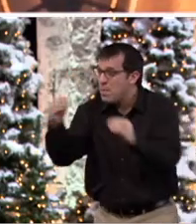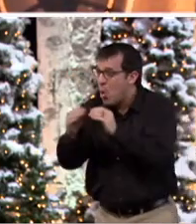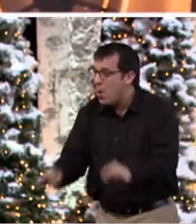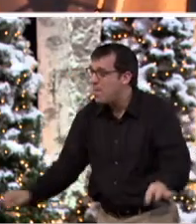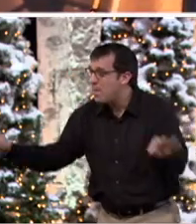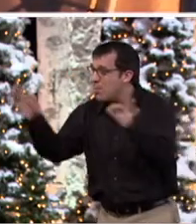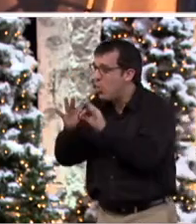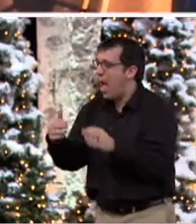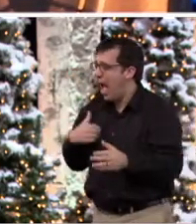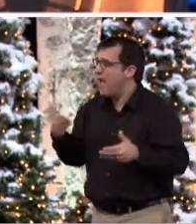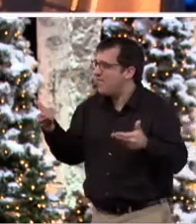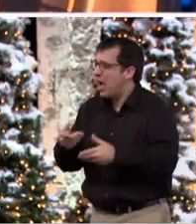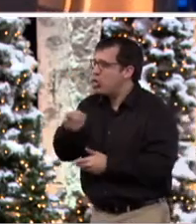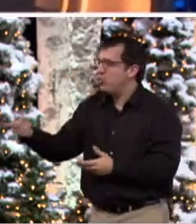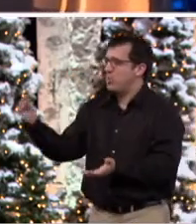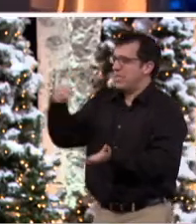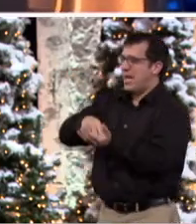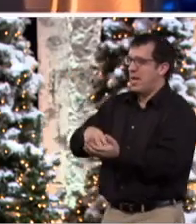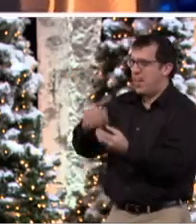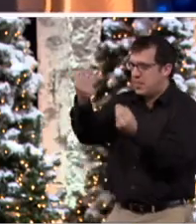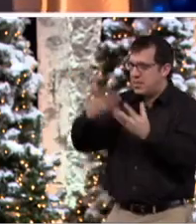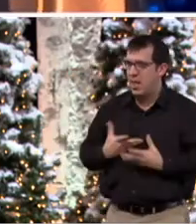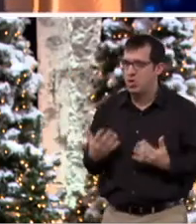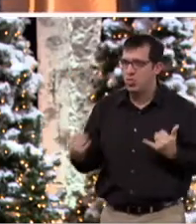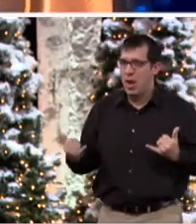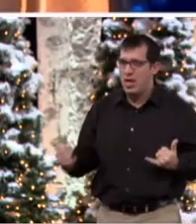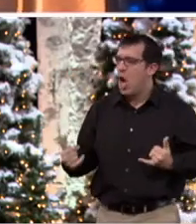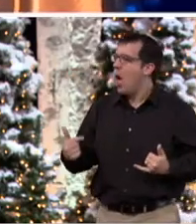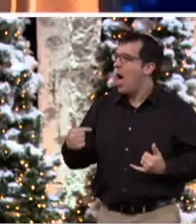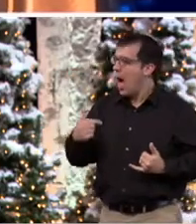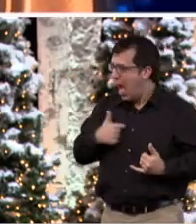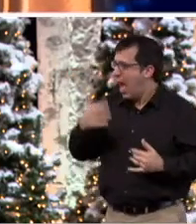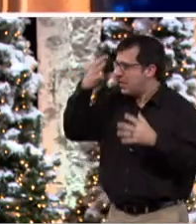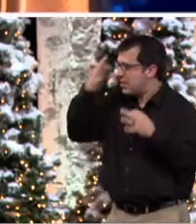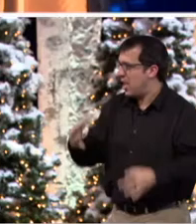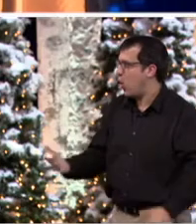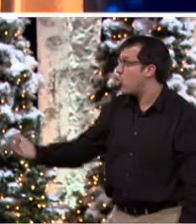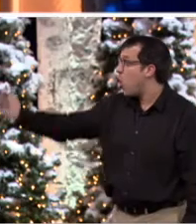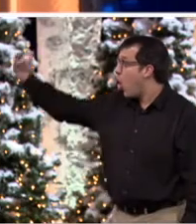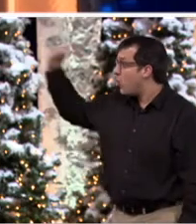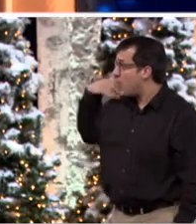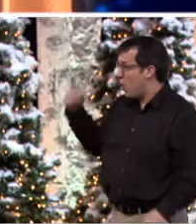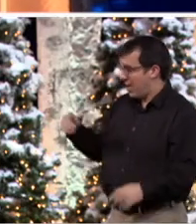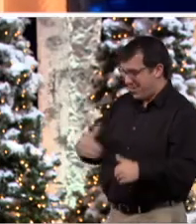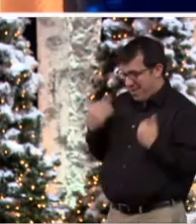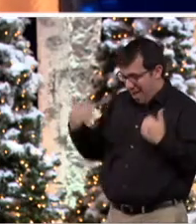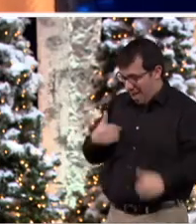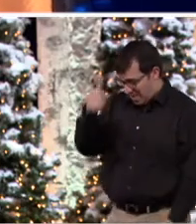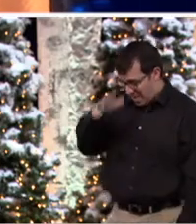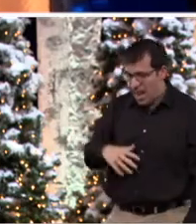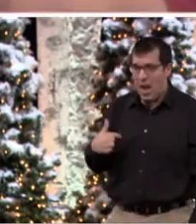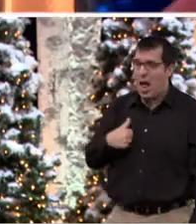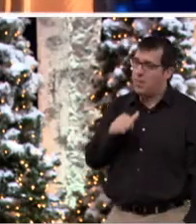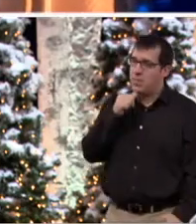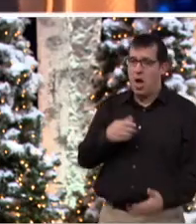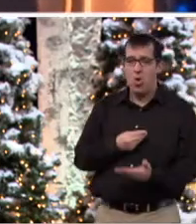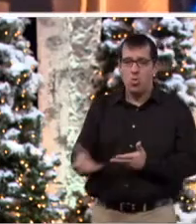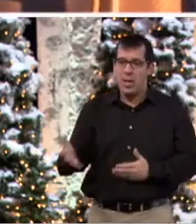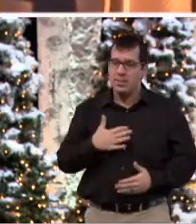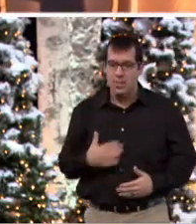invite you to stand up and tell us. Because I decided a long time ago as a very young man, I'm not going to waste my